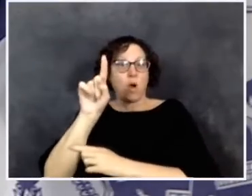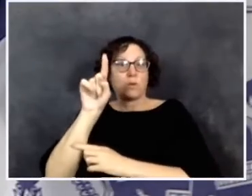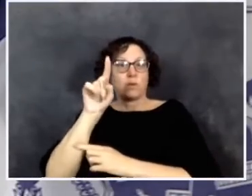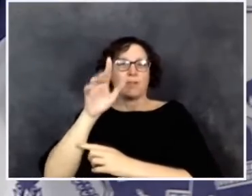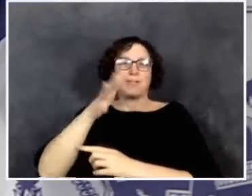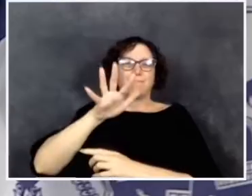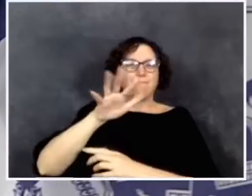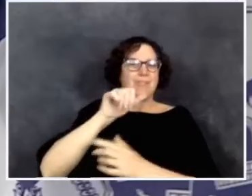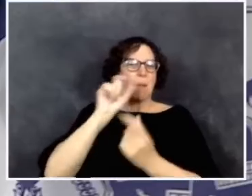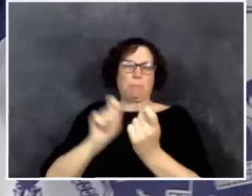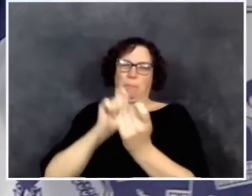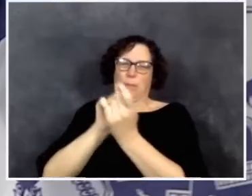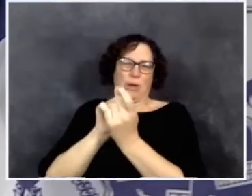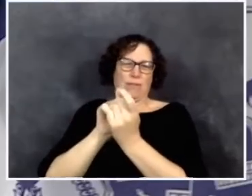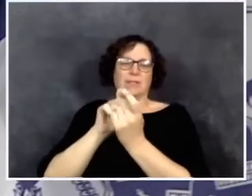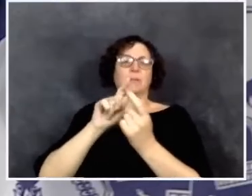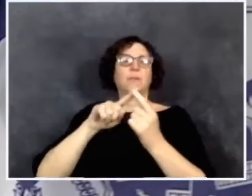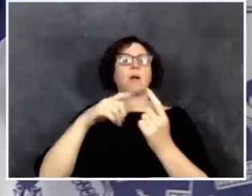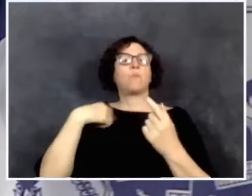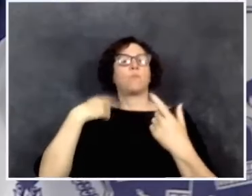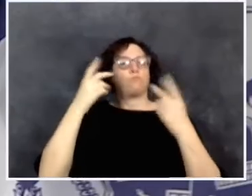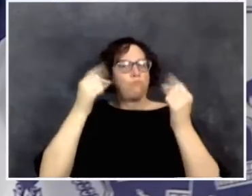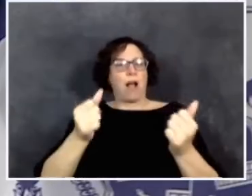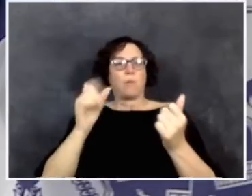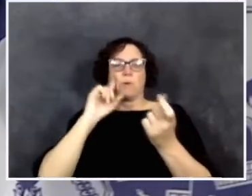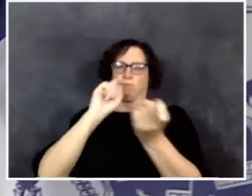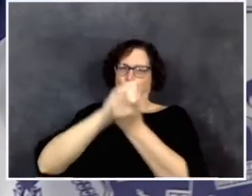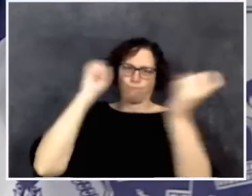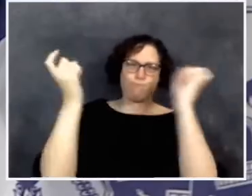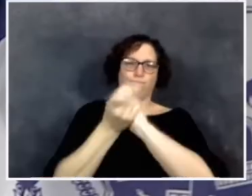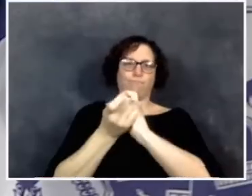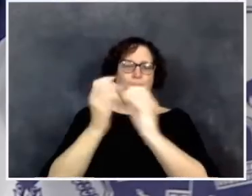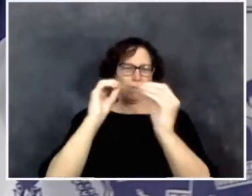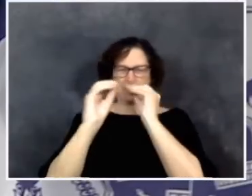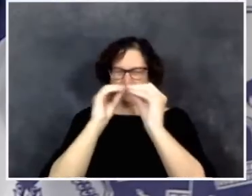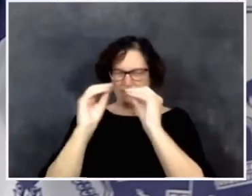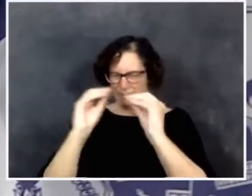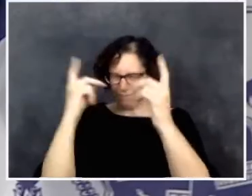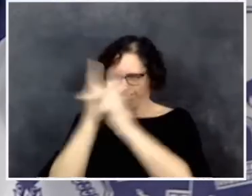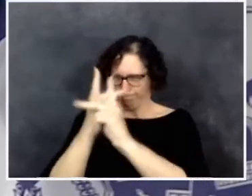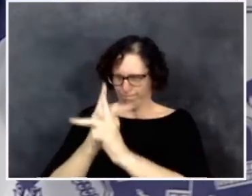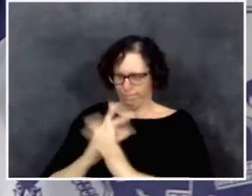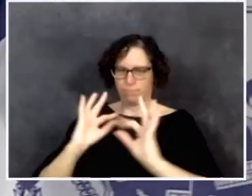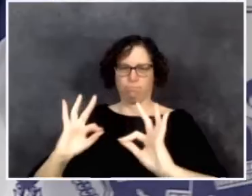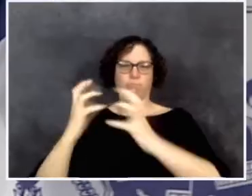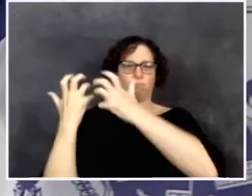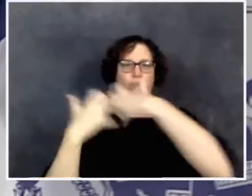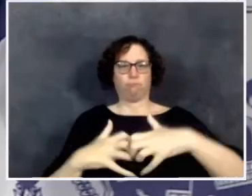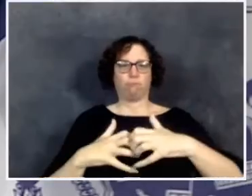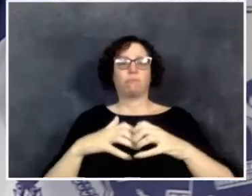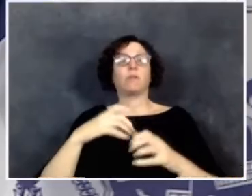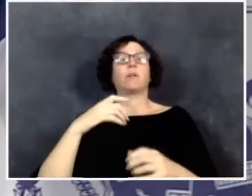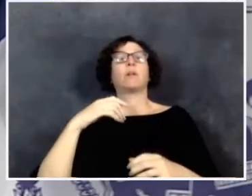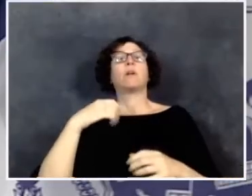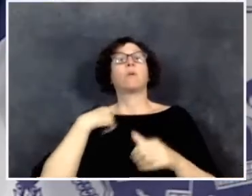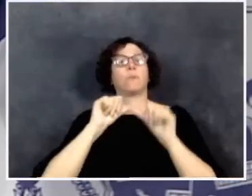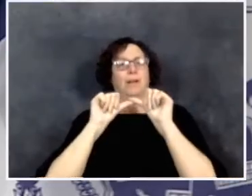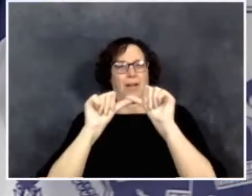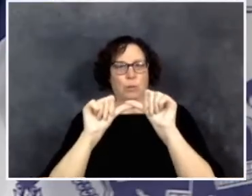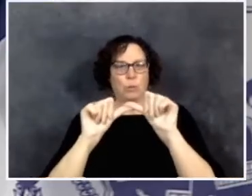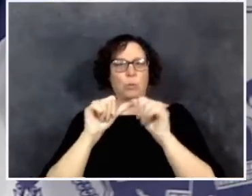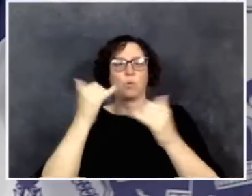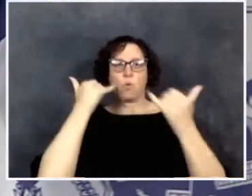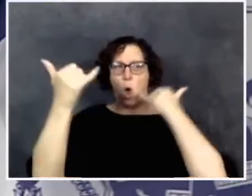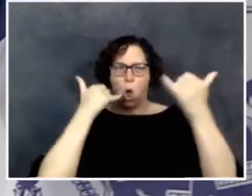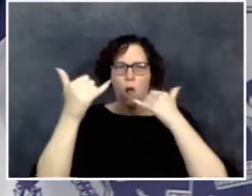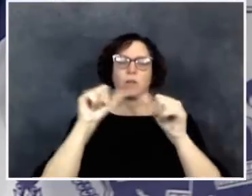food. So I welcome our colleagues in the media to keep testing that system, and we definitely want to hear what you find. But in